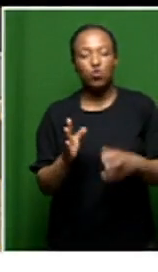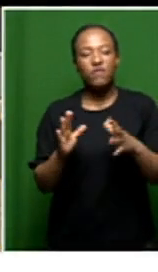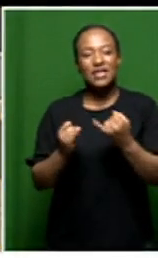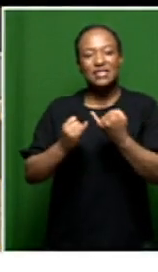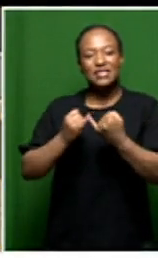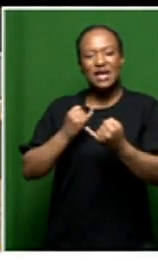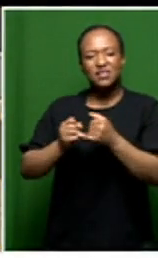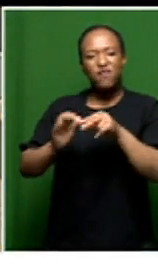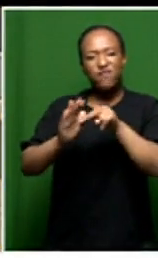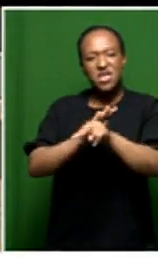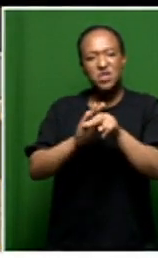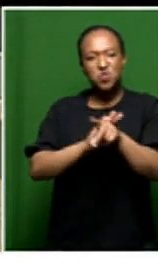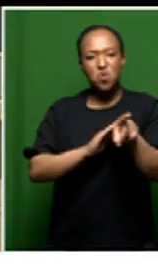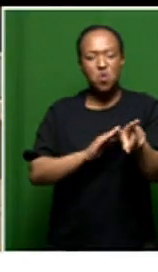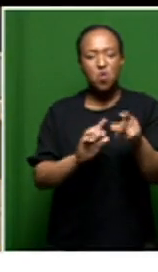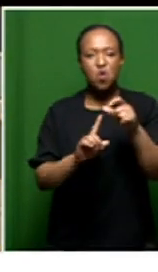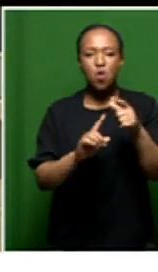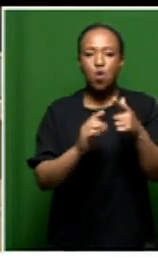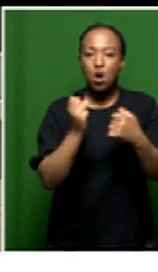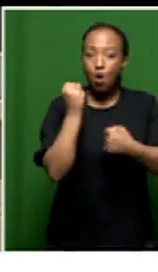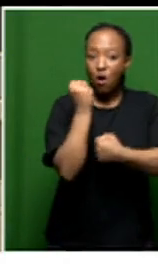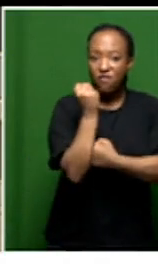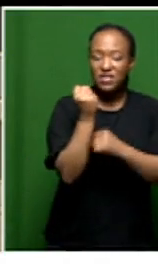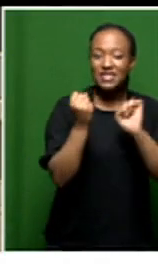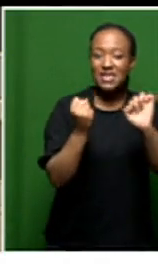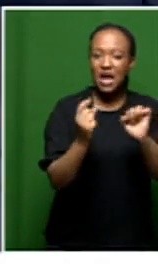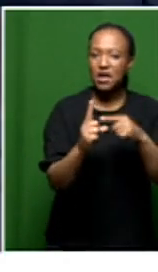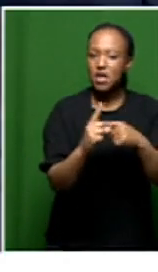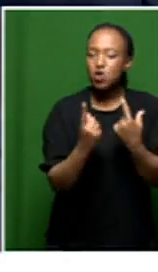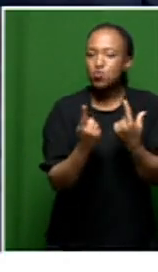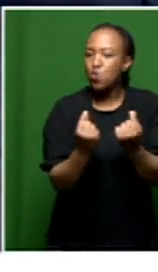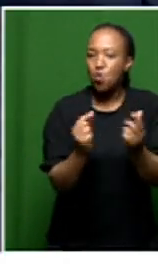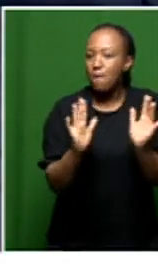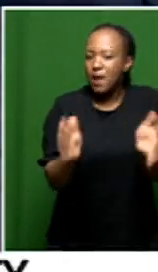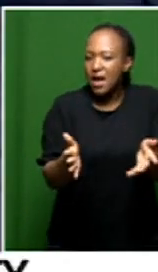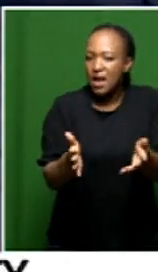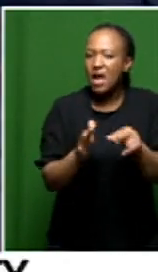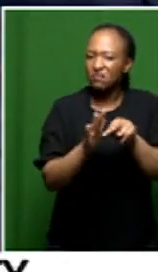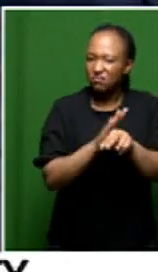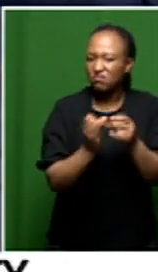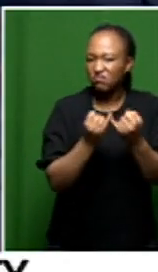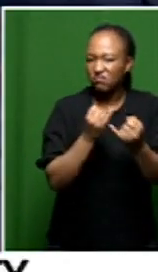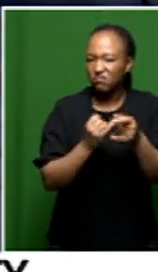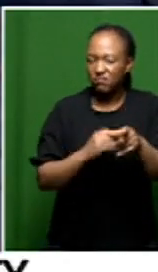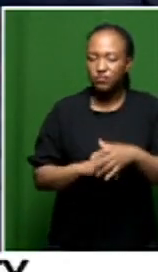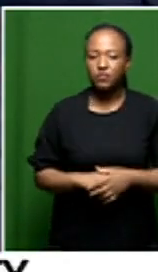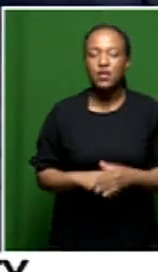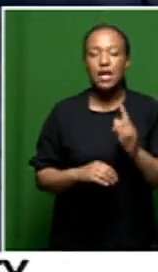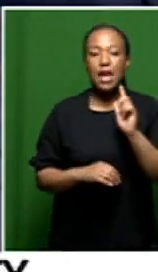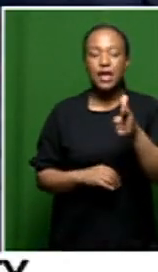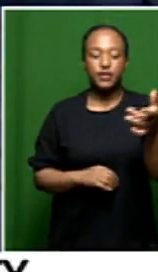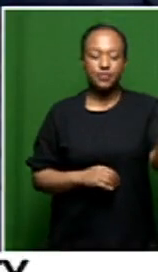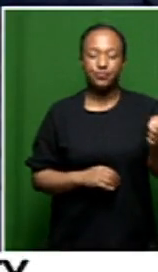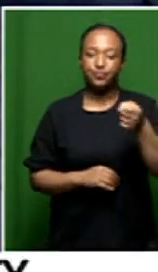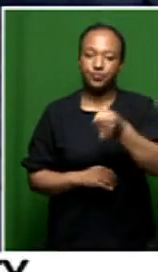the sex scandal with the mayor Mukhalapa in their offices. That's what they were doing, nothing else. Mukhalapa was replaced by Randall Williams, who